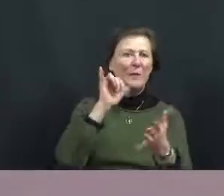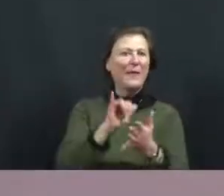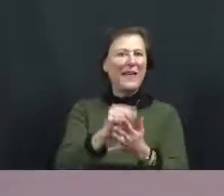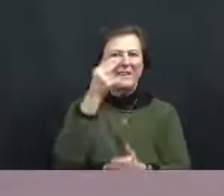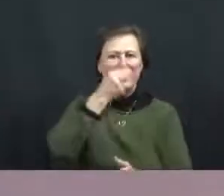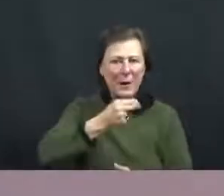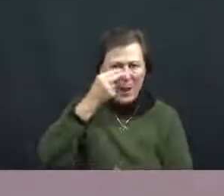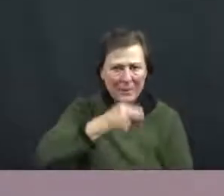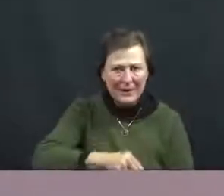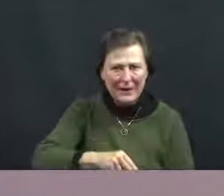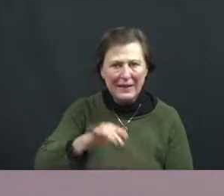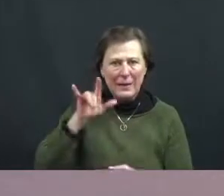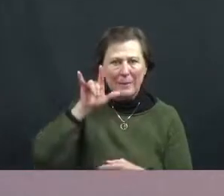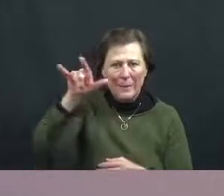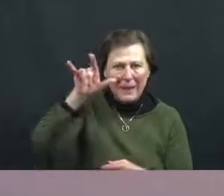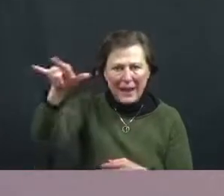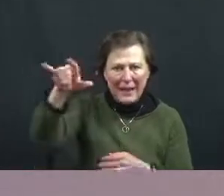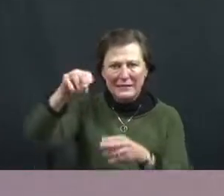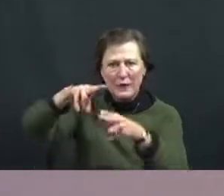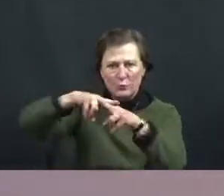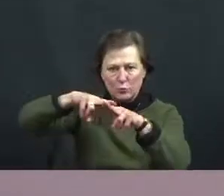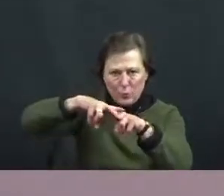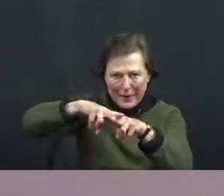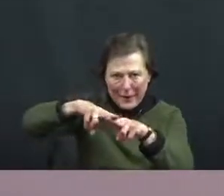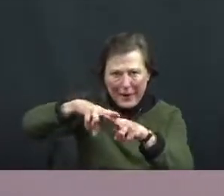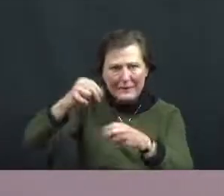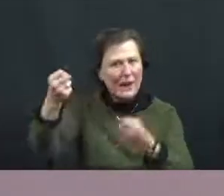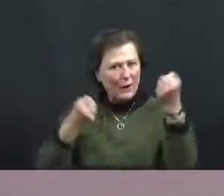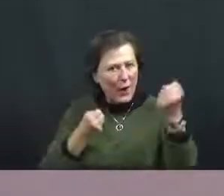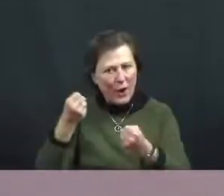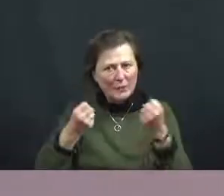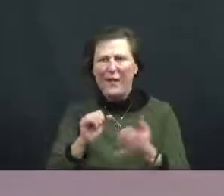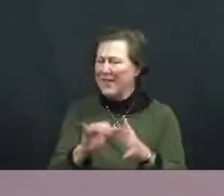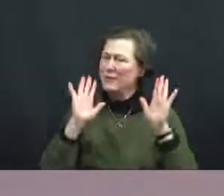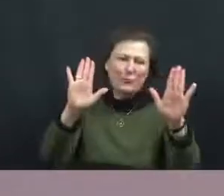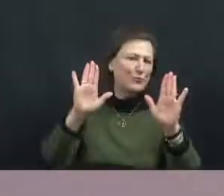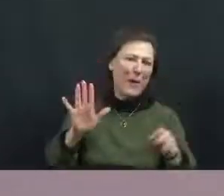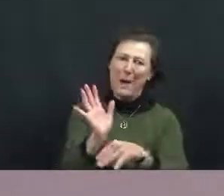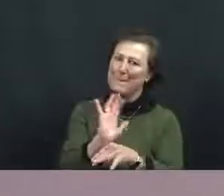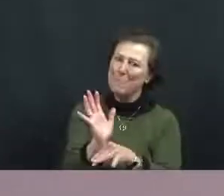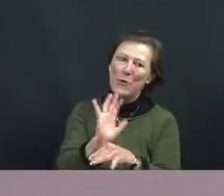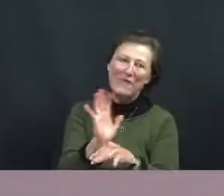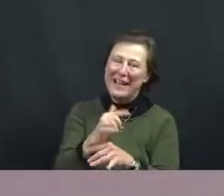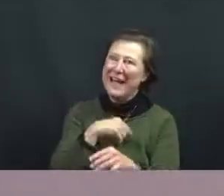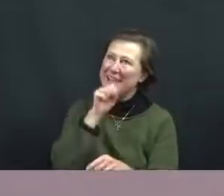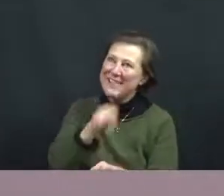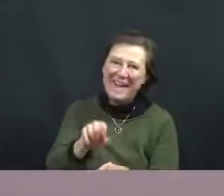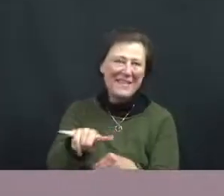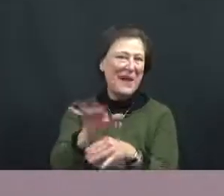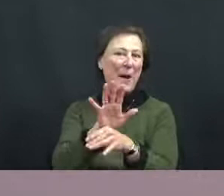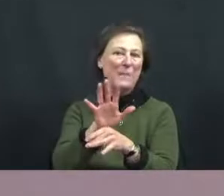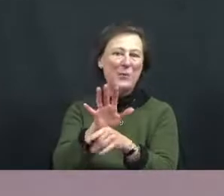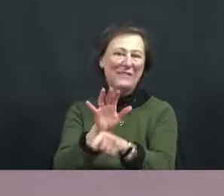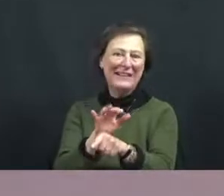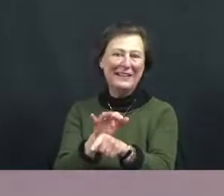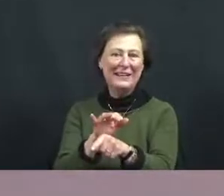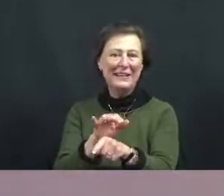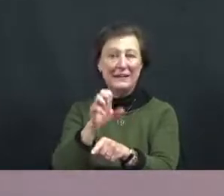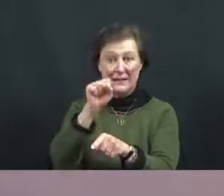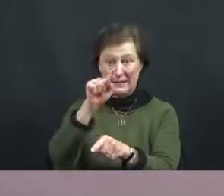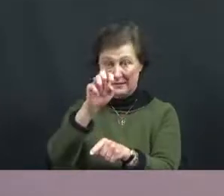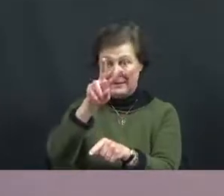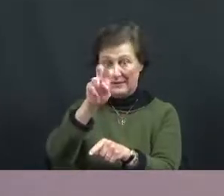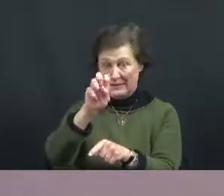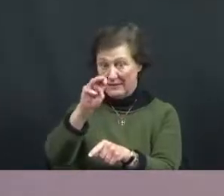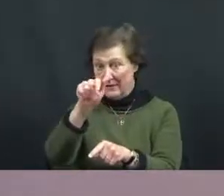comedy, Planes and Trains and Automobiles. That's a great movie, by the way. I love that movie. And in the movie, Steve Martin